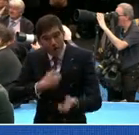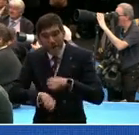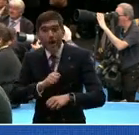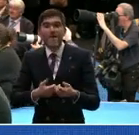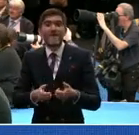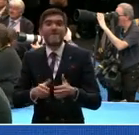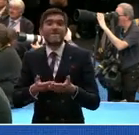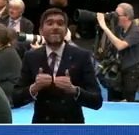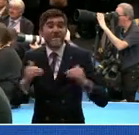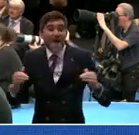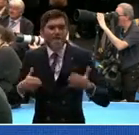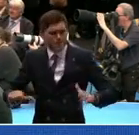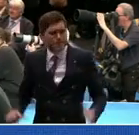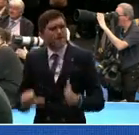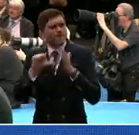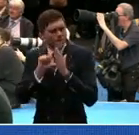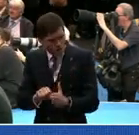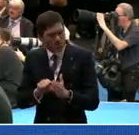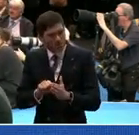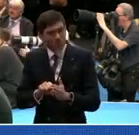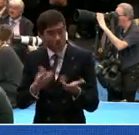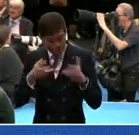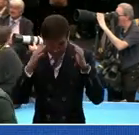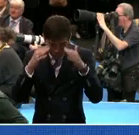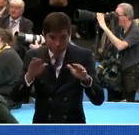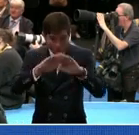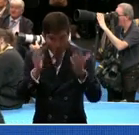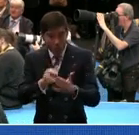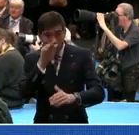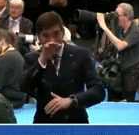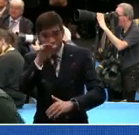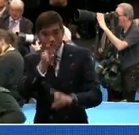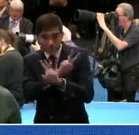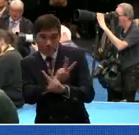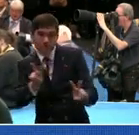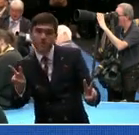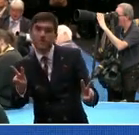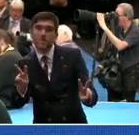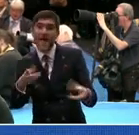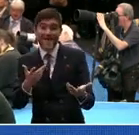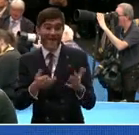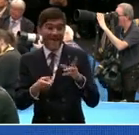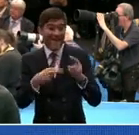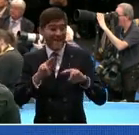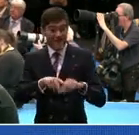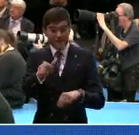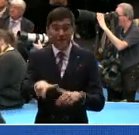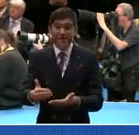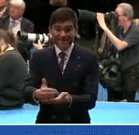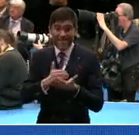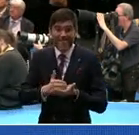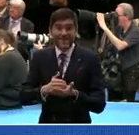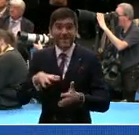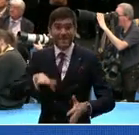firm. And we will continue to be outward facing and provide sanctuary to those in need through safe and legal